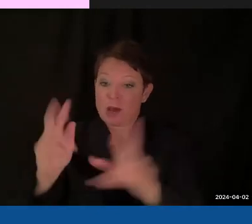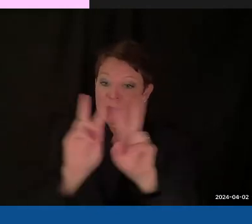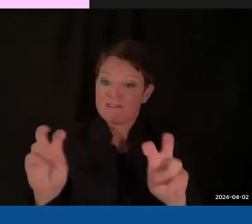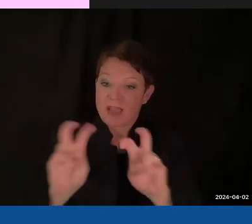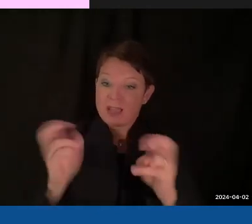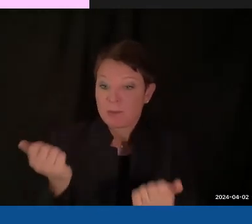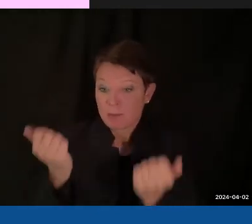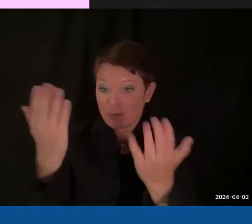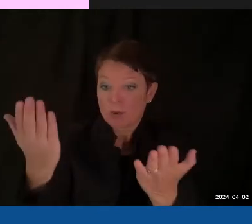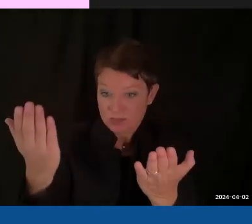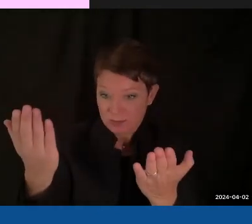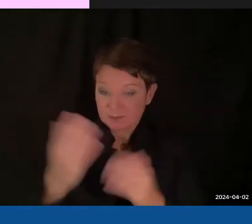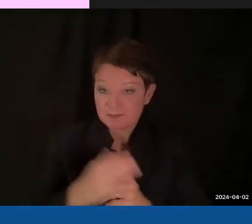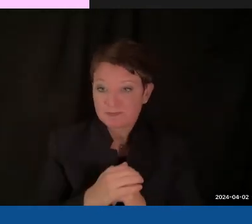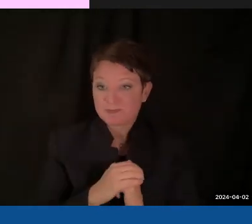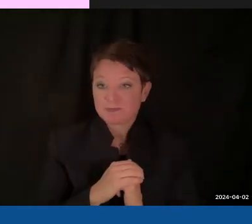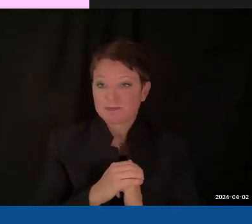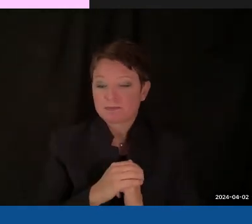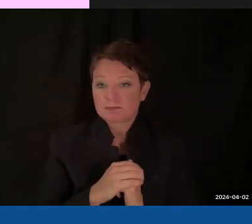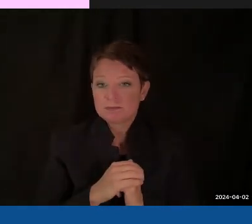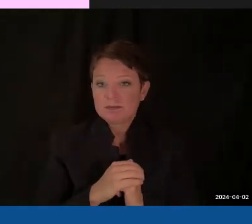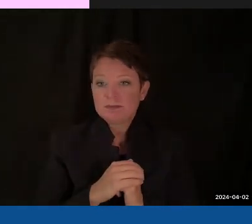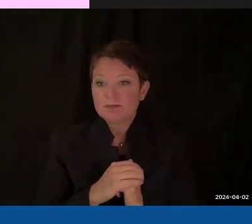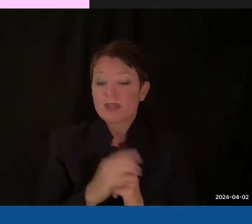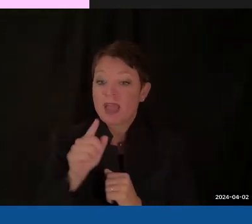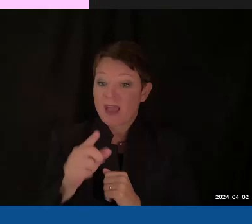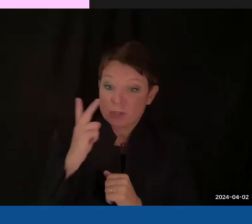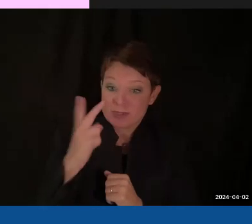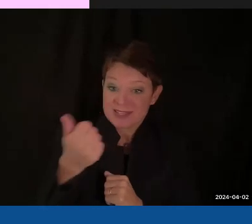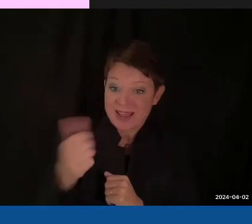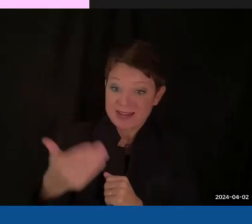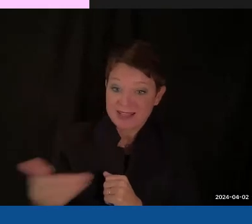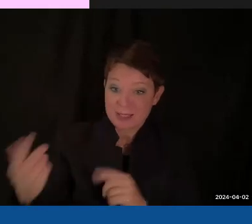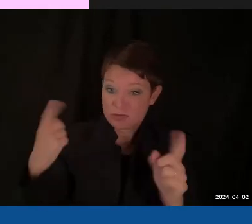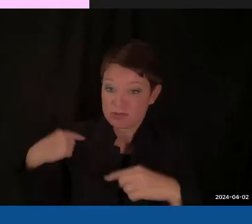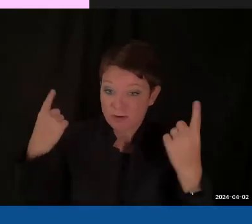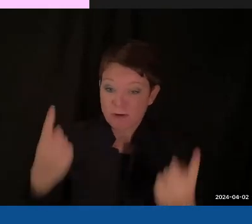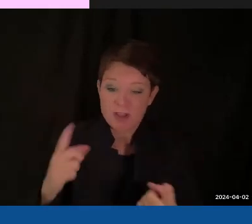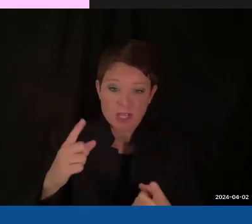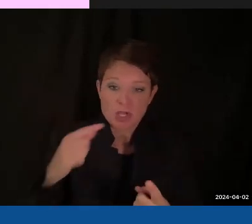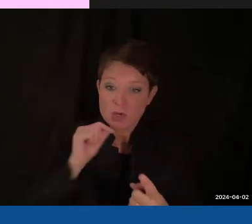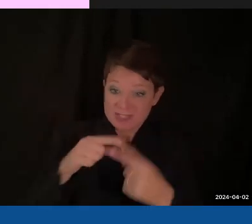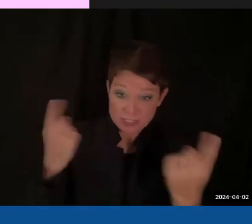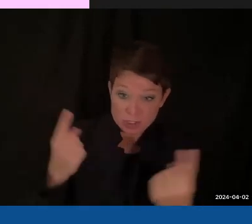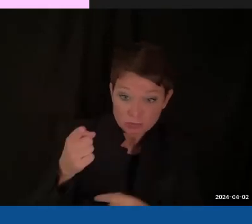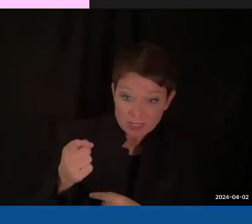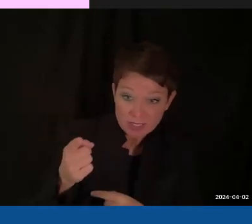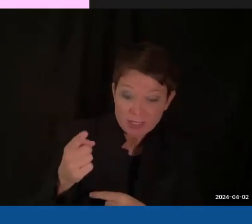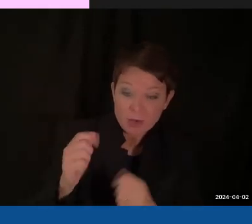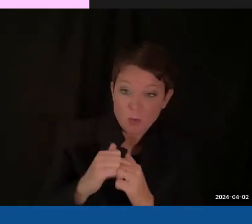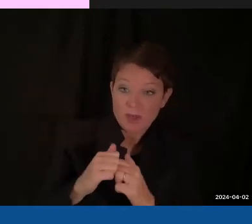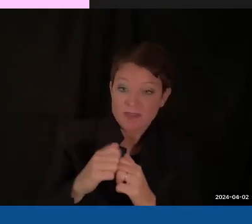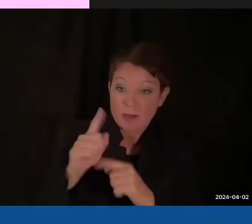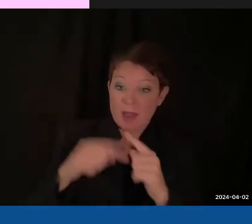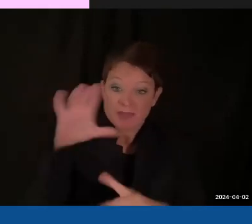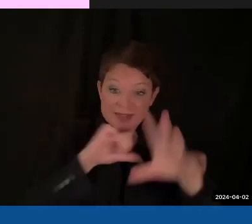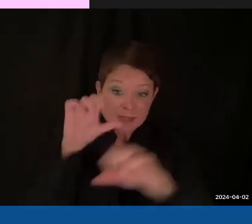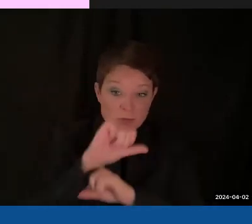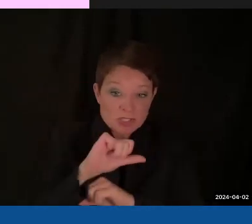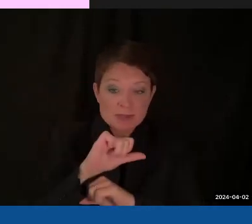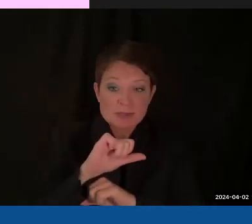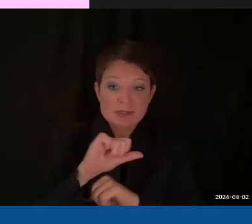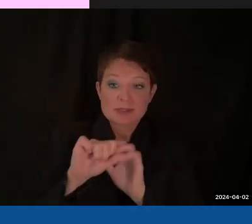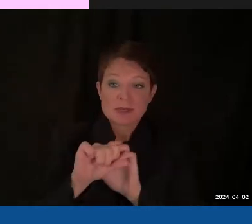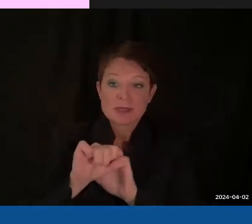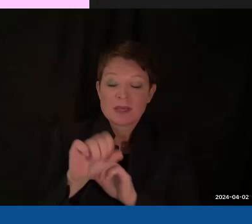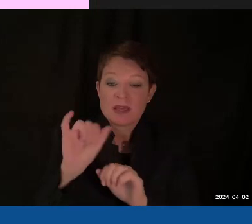this proposal. Have you seen anything today that you don't agree with in terms of the assumptions